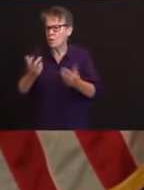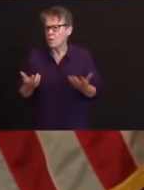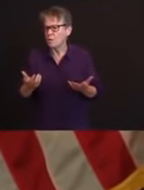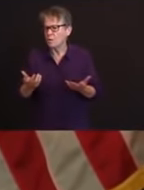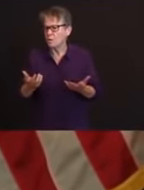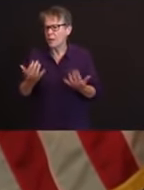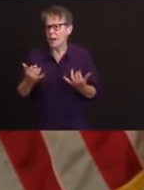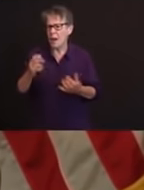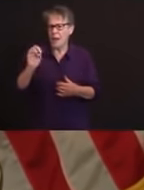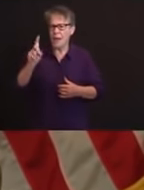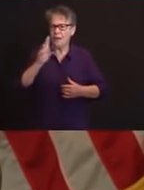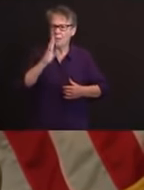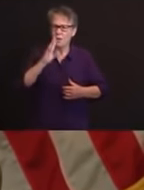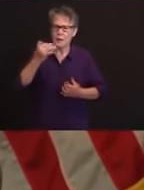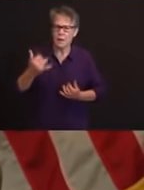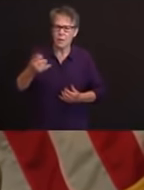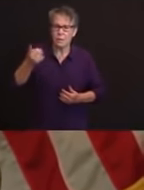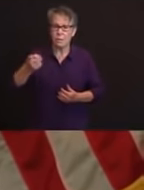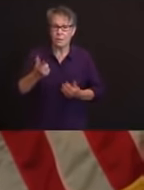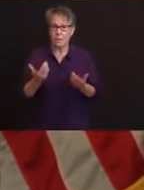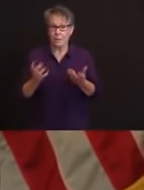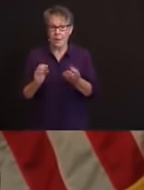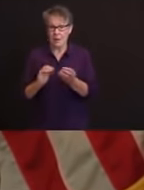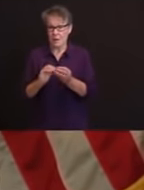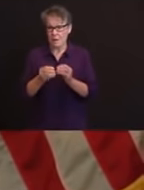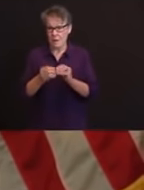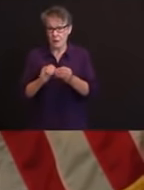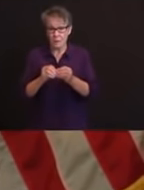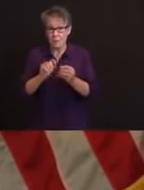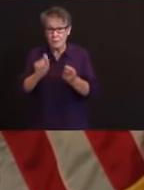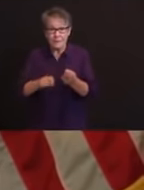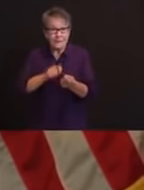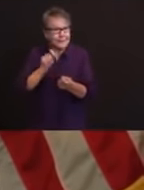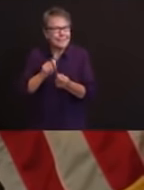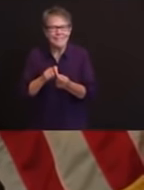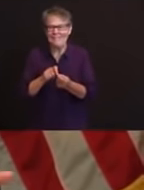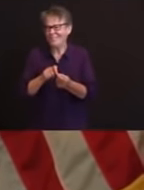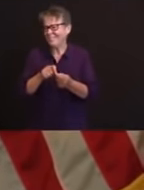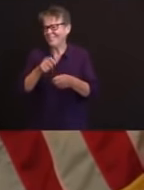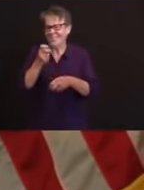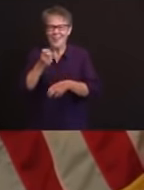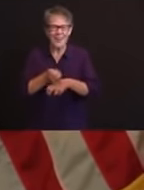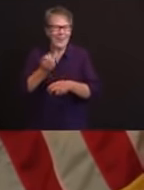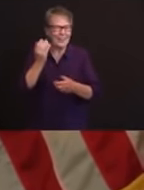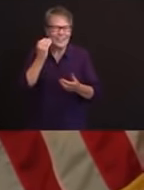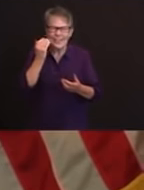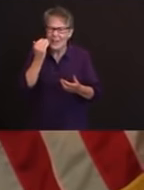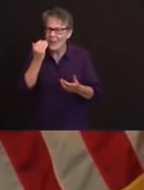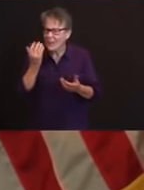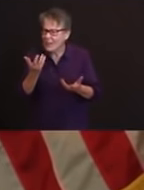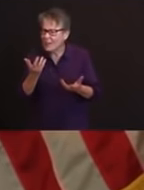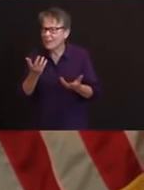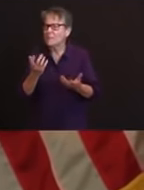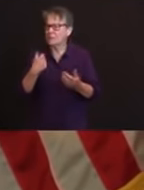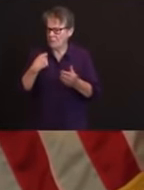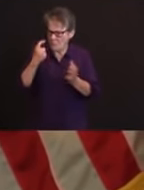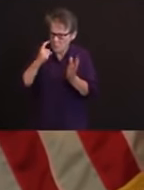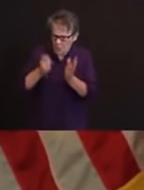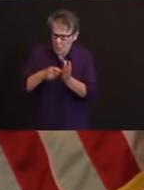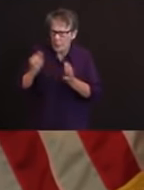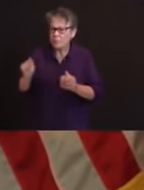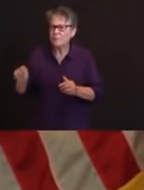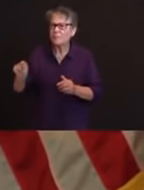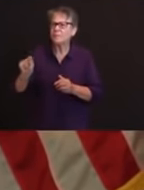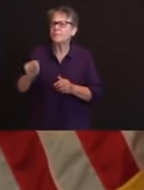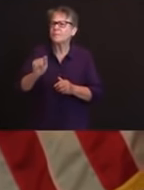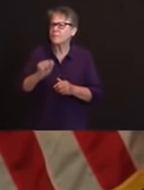The hard data are difficult. We have seen outbreaks associated with bartenders. I don't have the numbers exactly in front of me, but in the